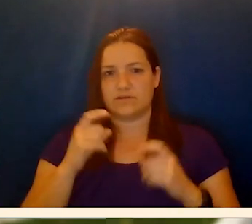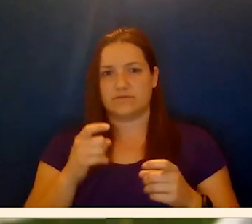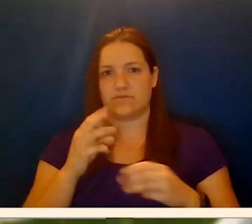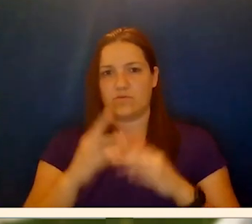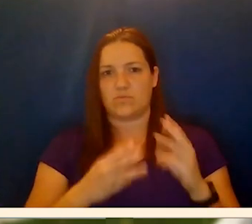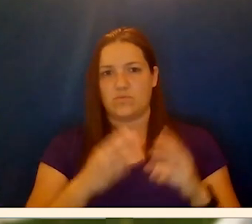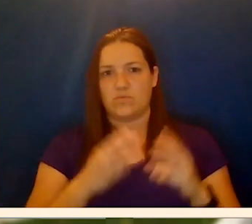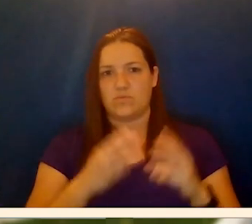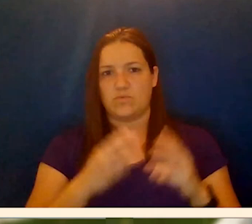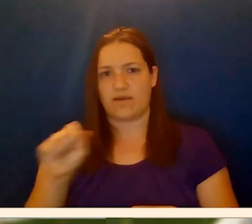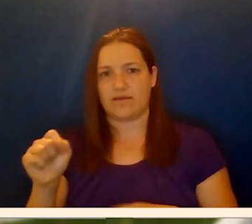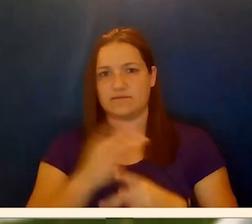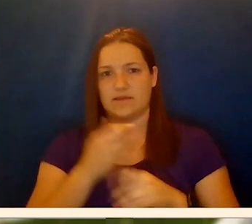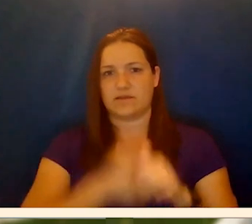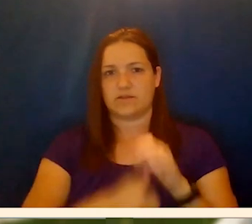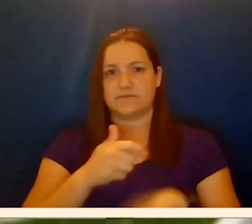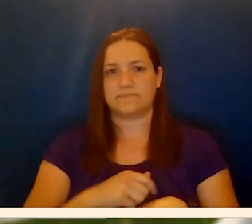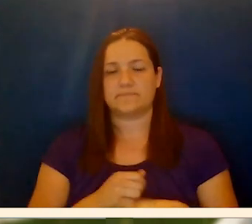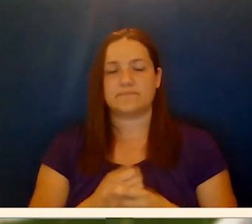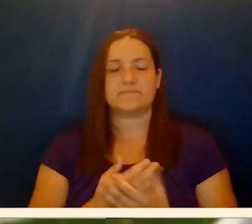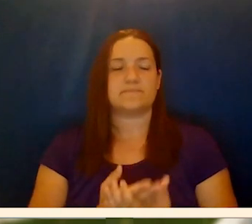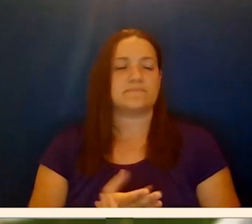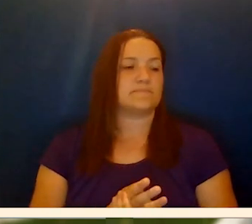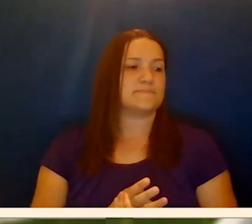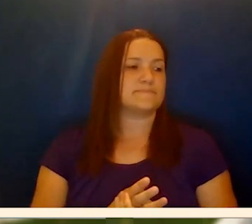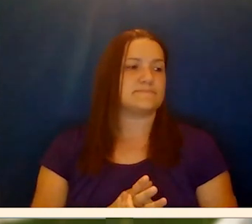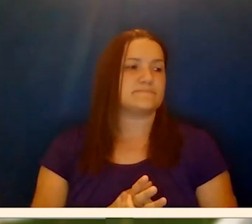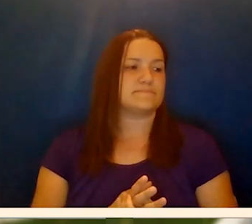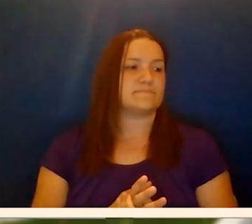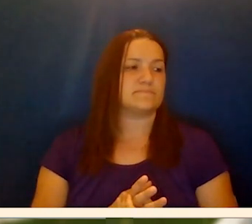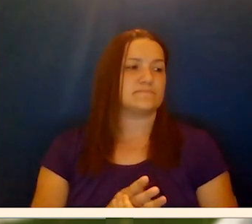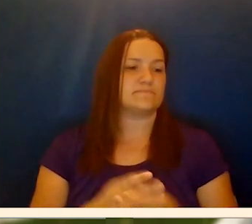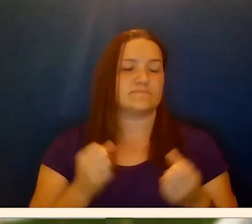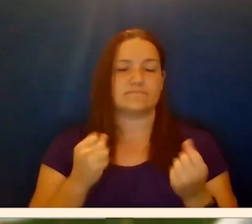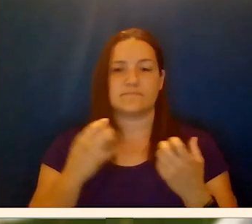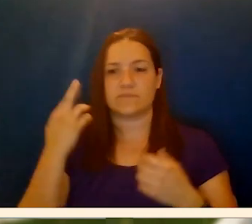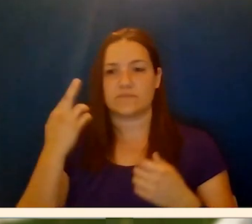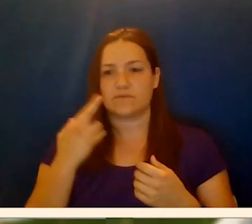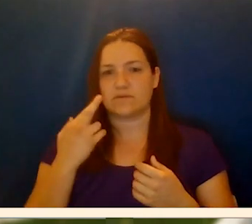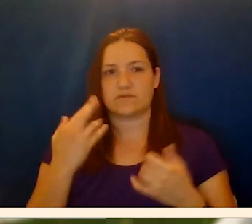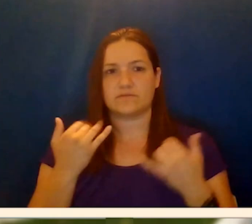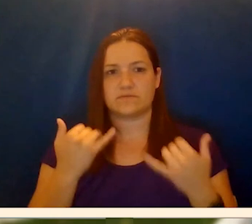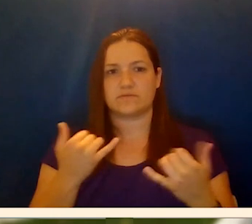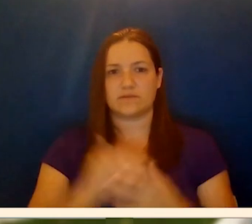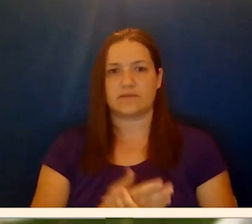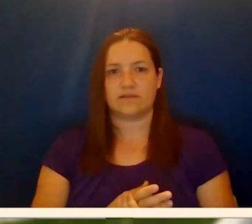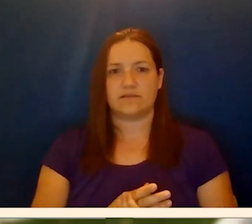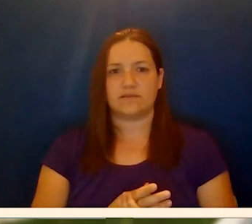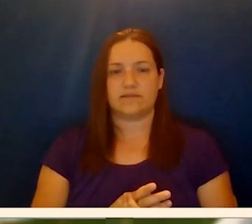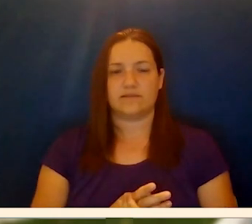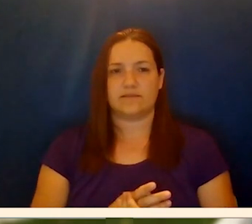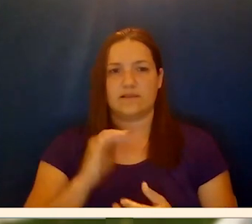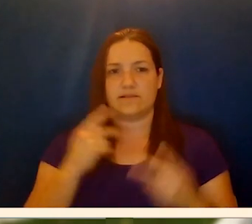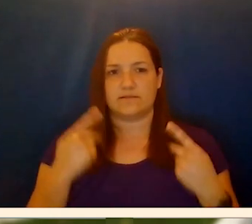world-class care every time? And it's multifaceted right now. Certainly our